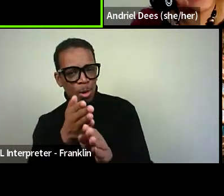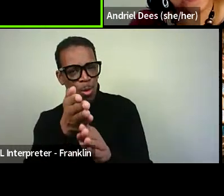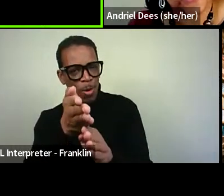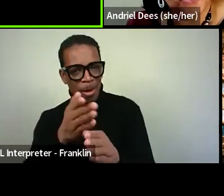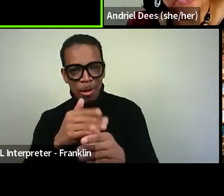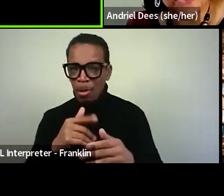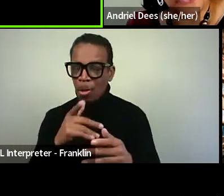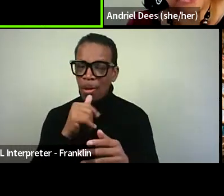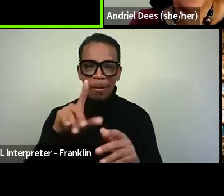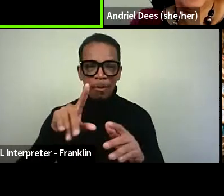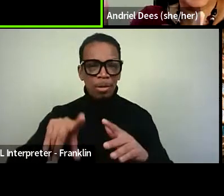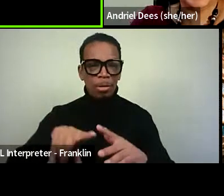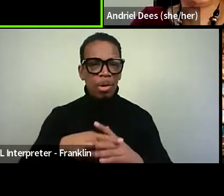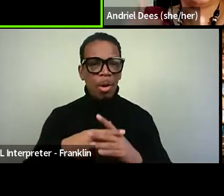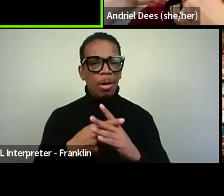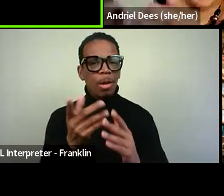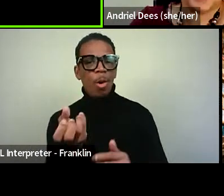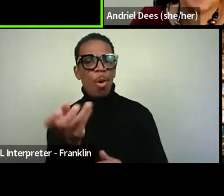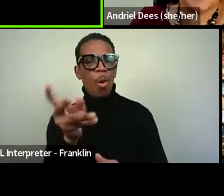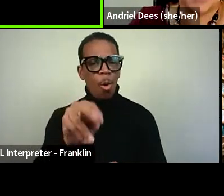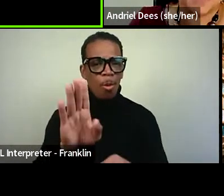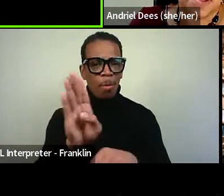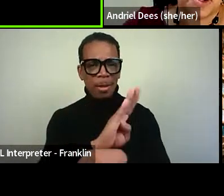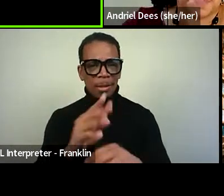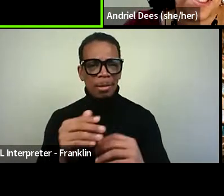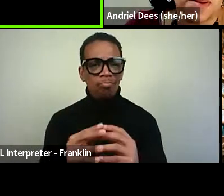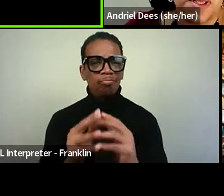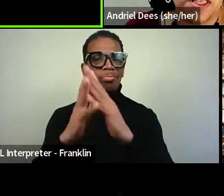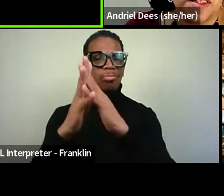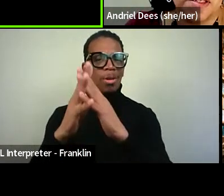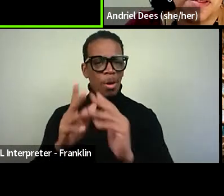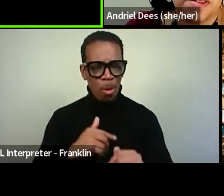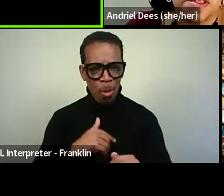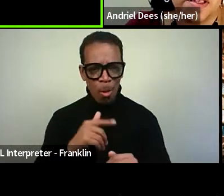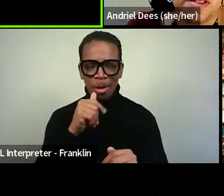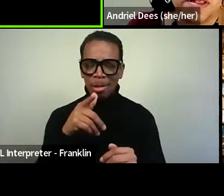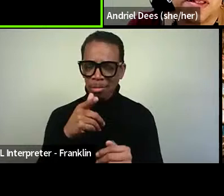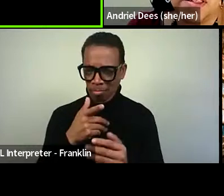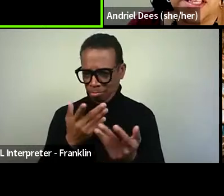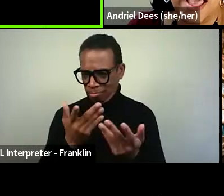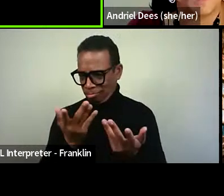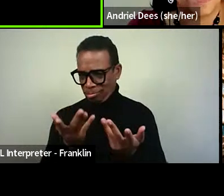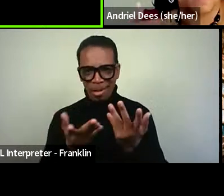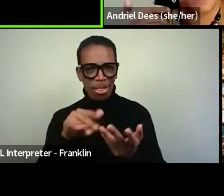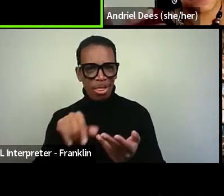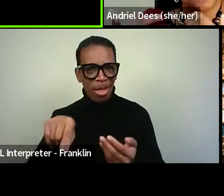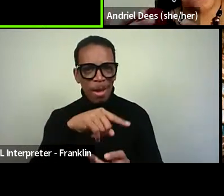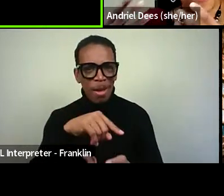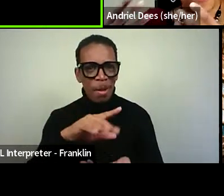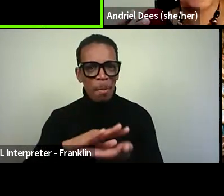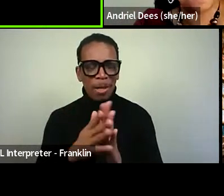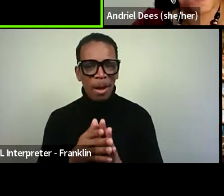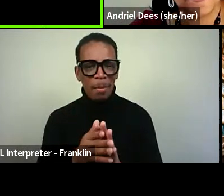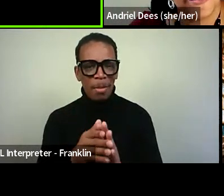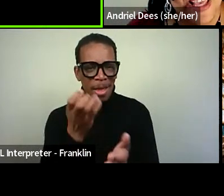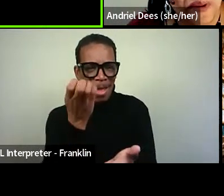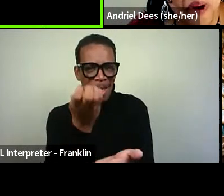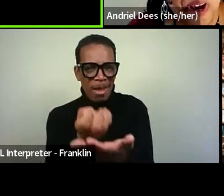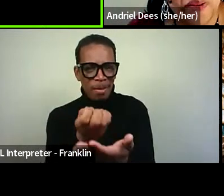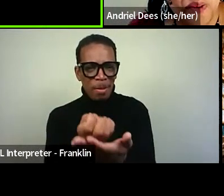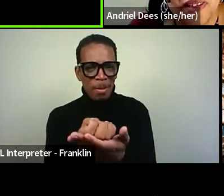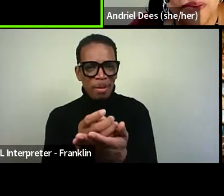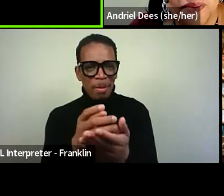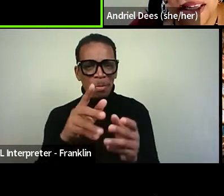it's entrepreneurship, that they're becoming the economically mobile space that